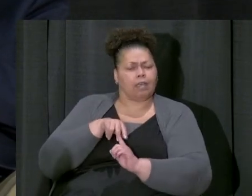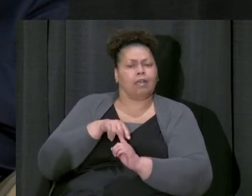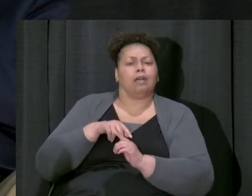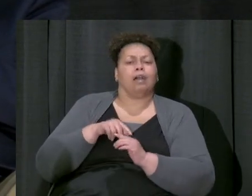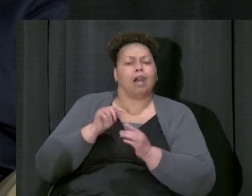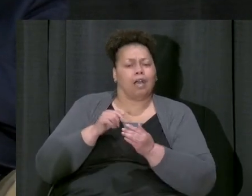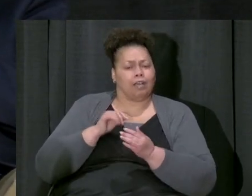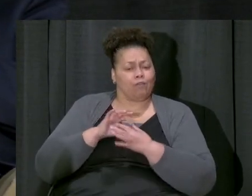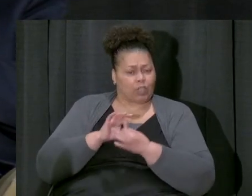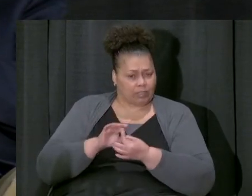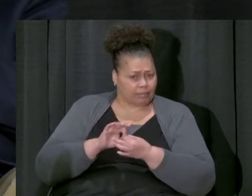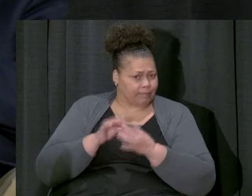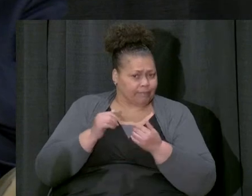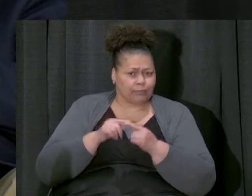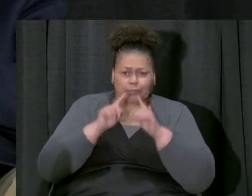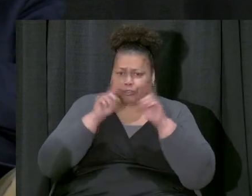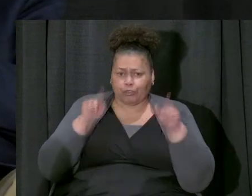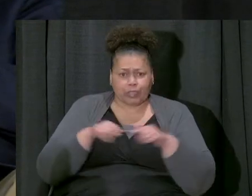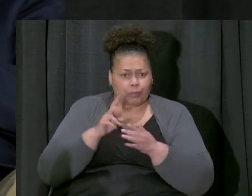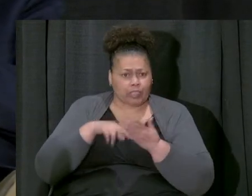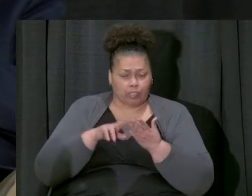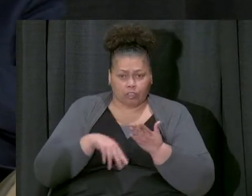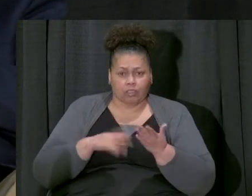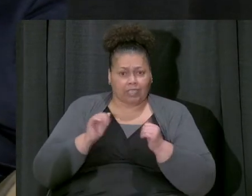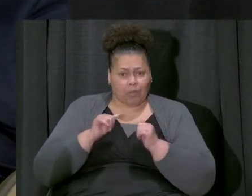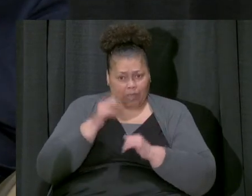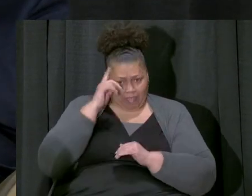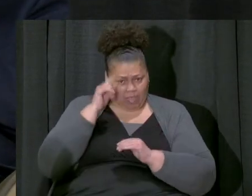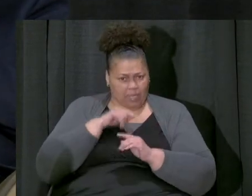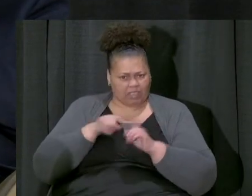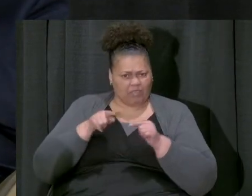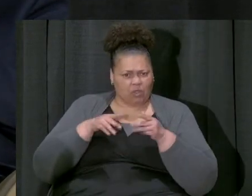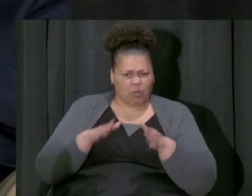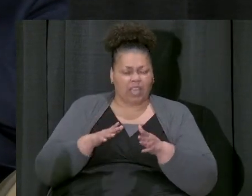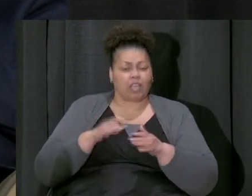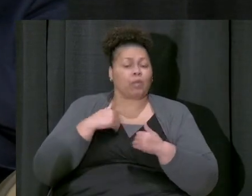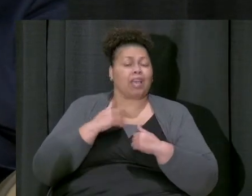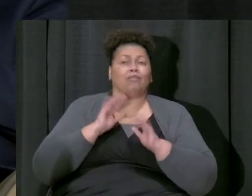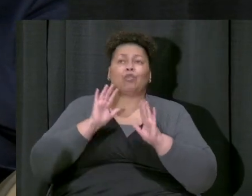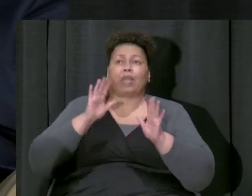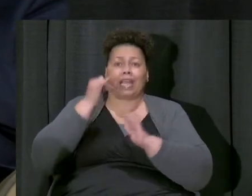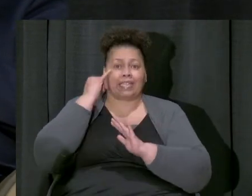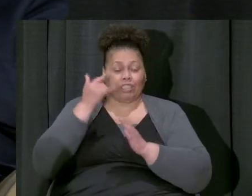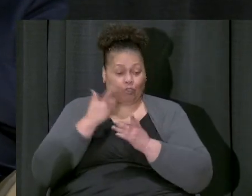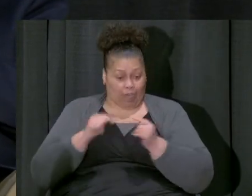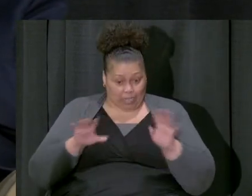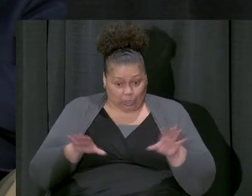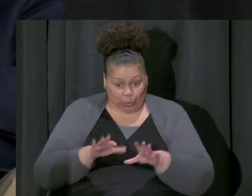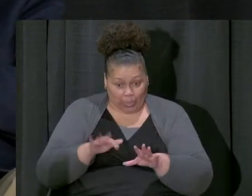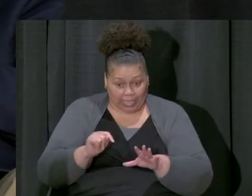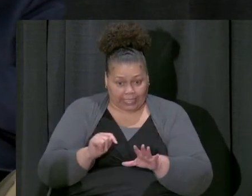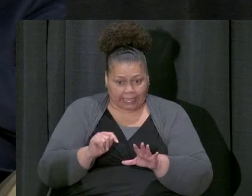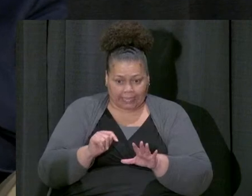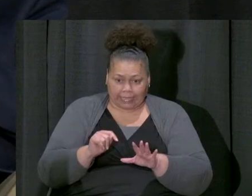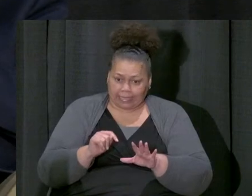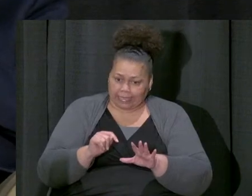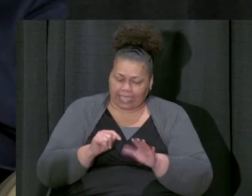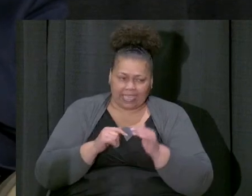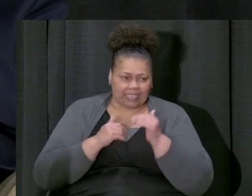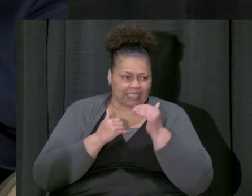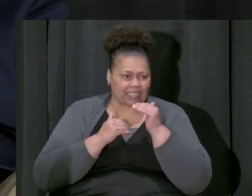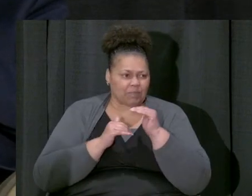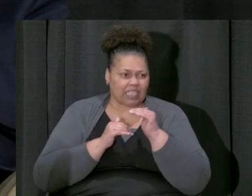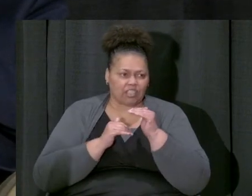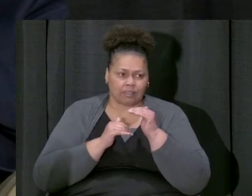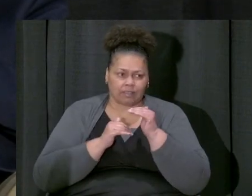You know, does that work? You know, of course, we all have great ideas, and then when we try to implement them, they always have limitations.